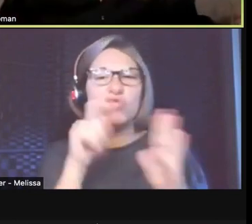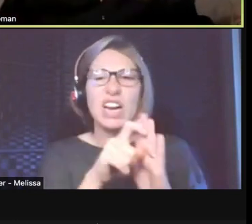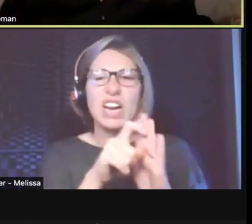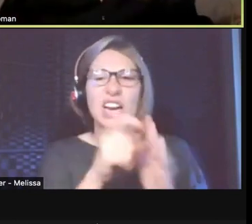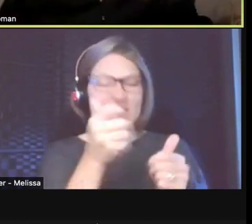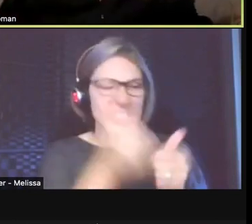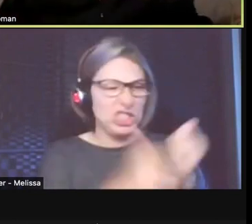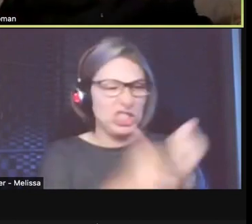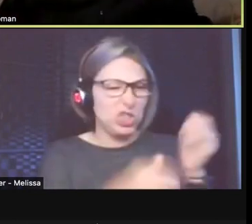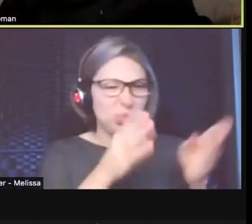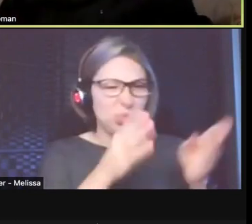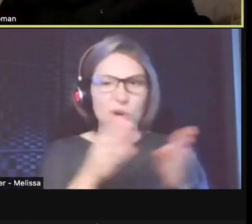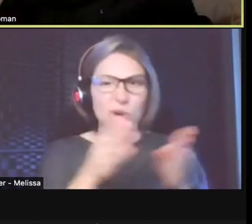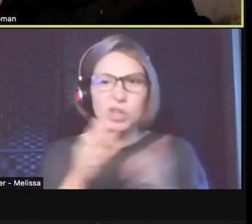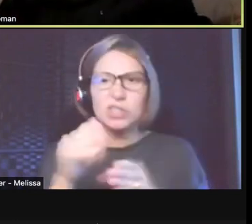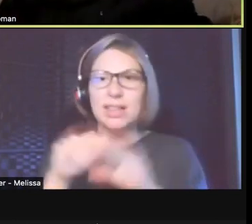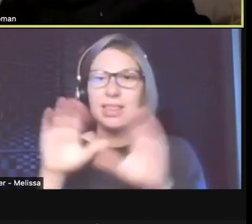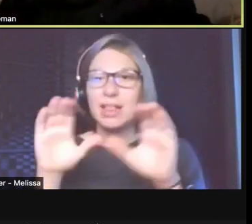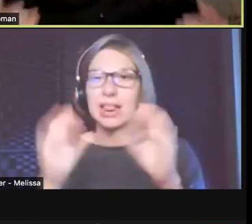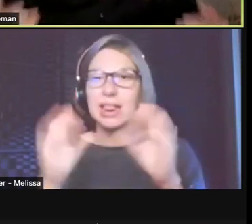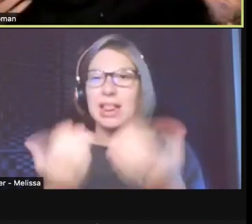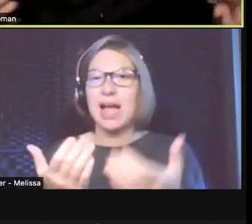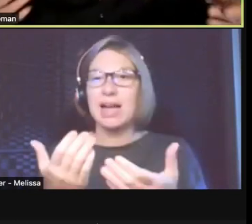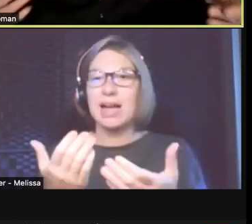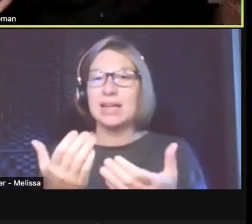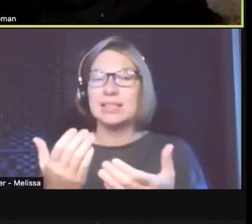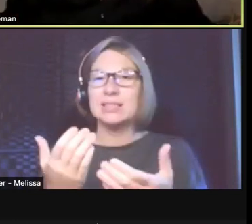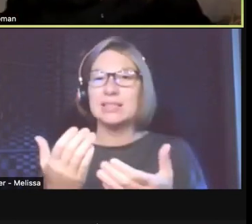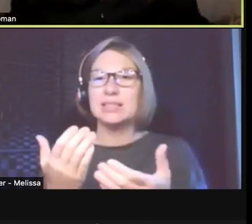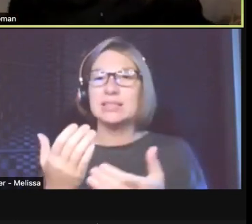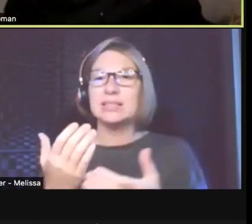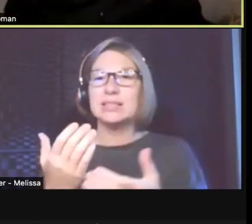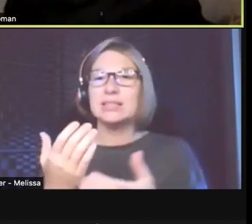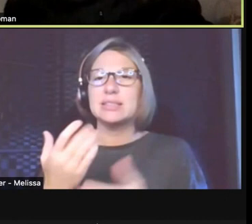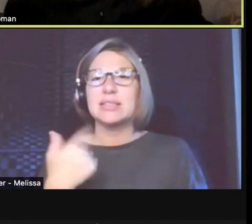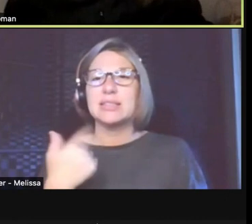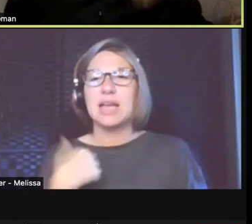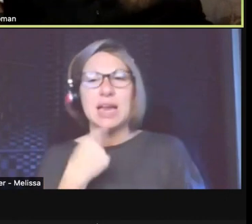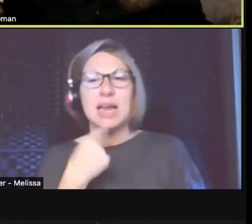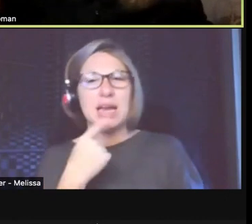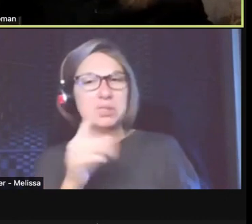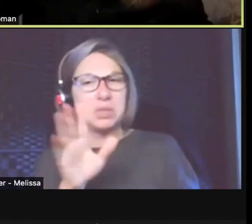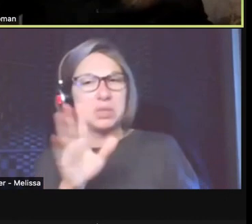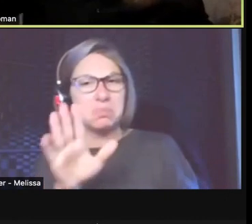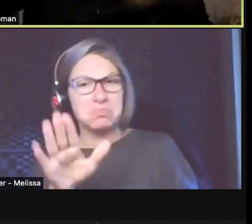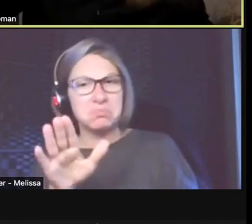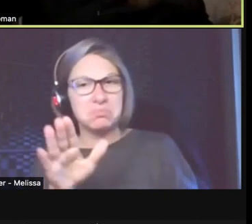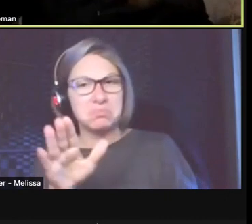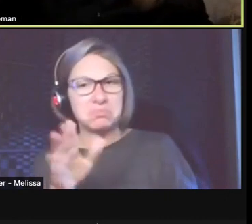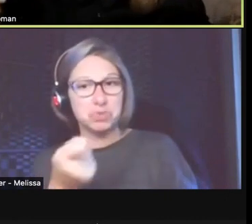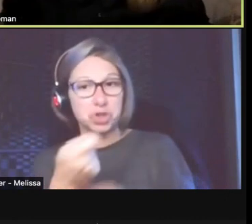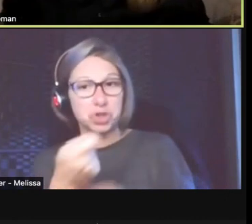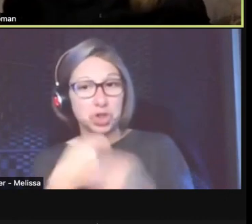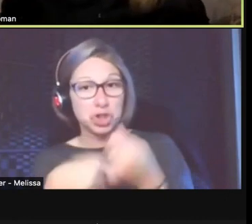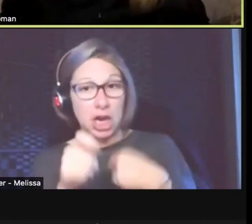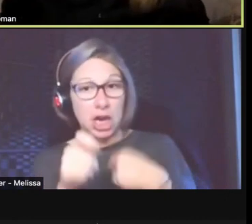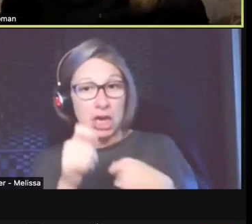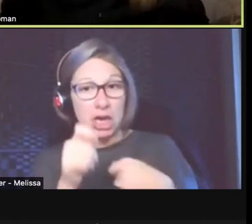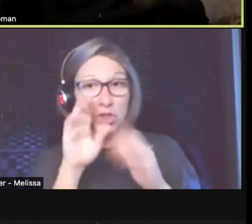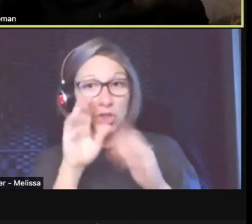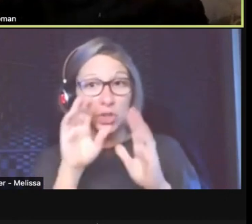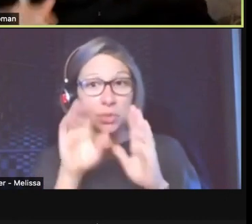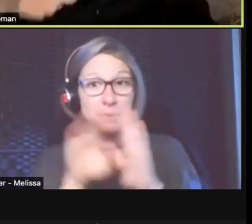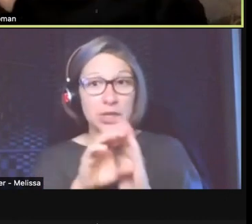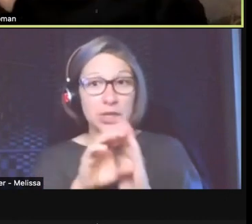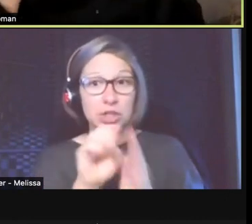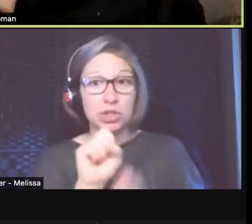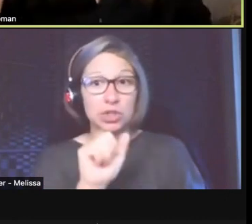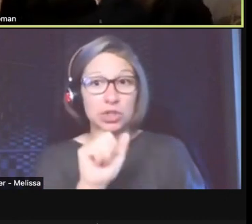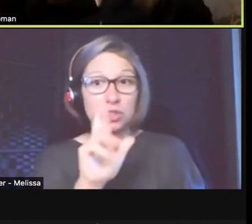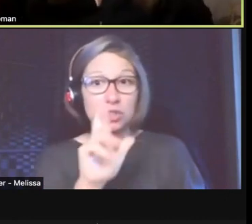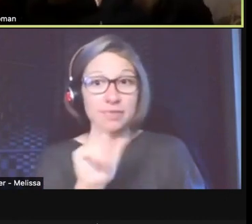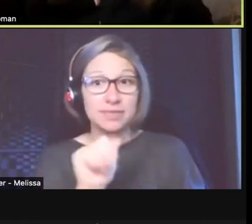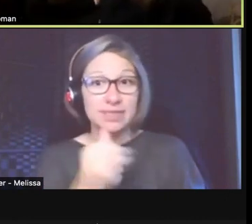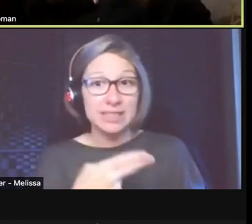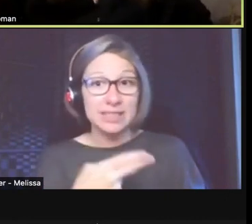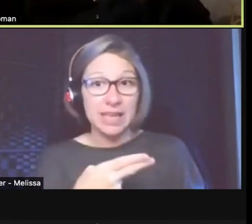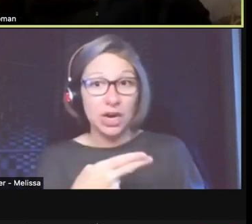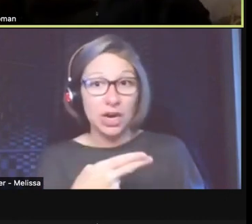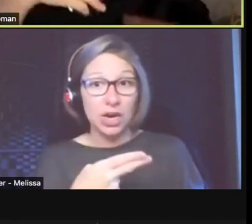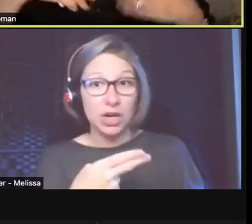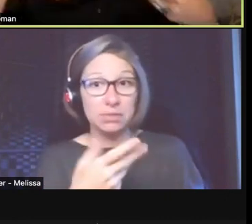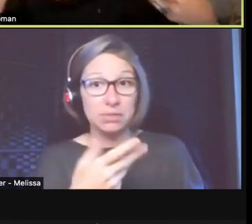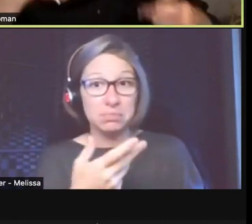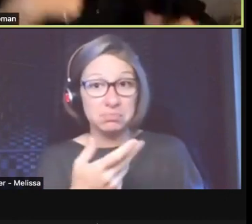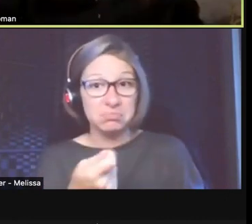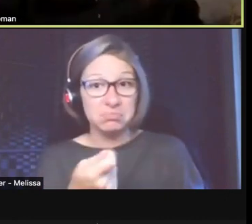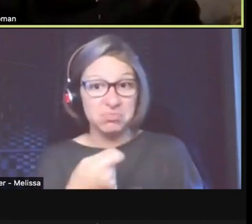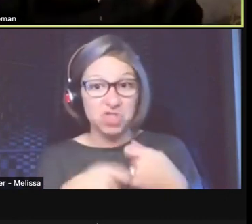out. And I'll say, can we change the picture of Sarah? Can we change it? We'll change that picture